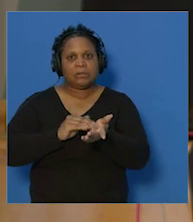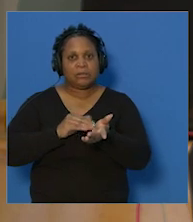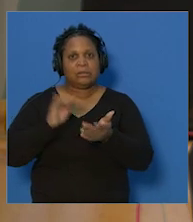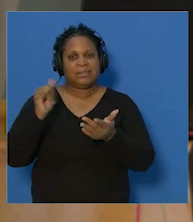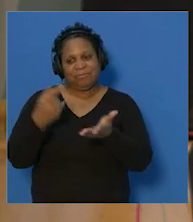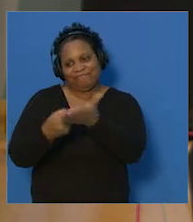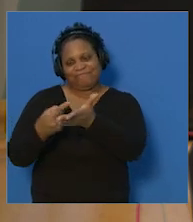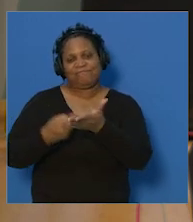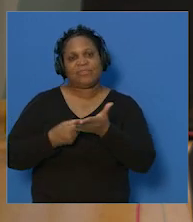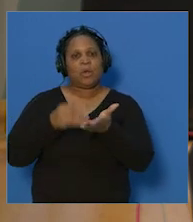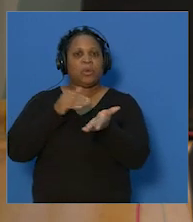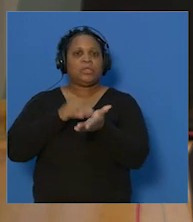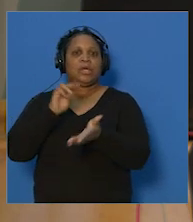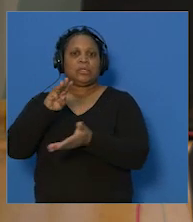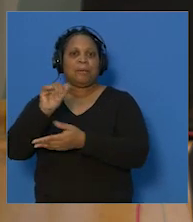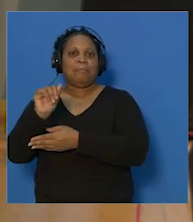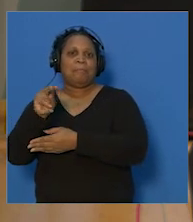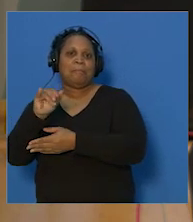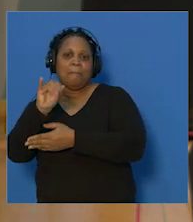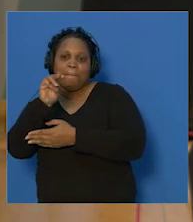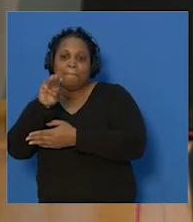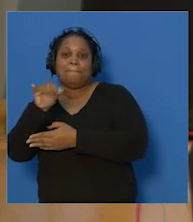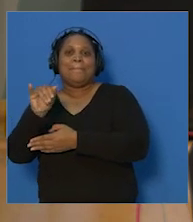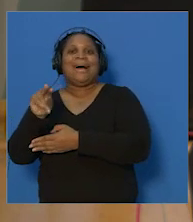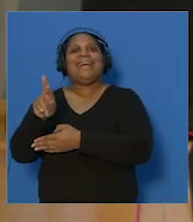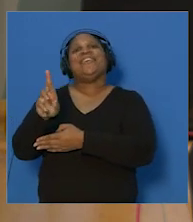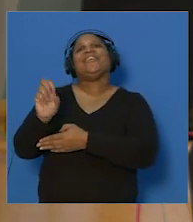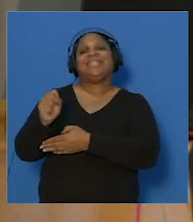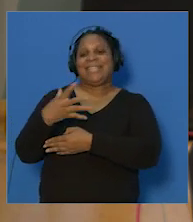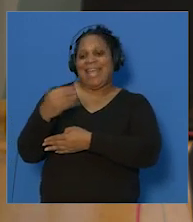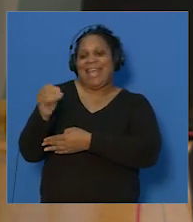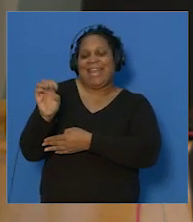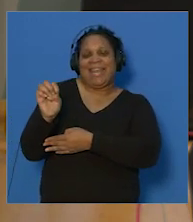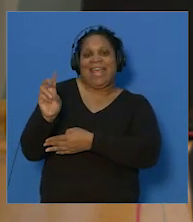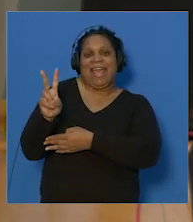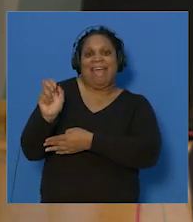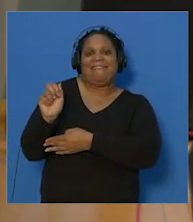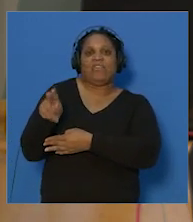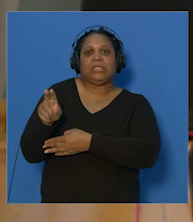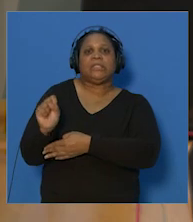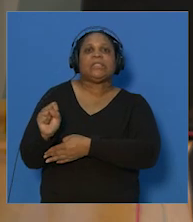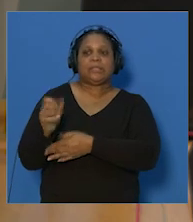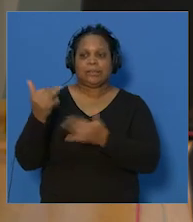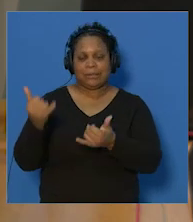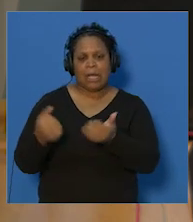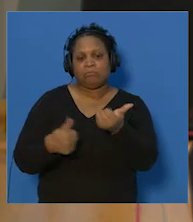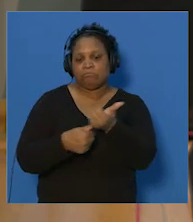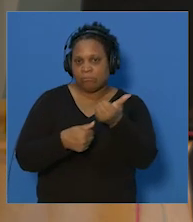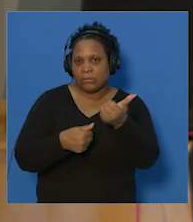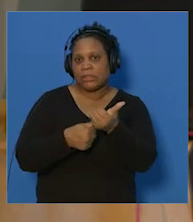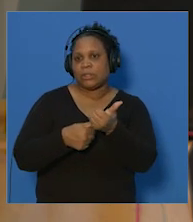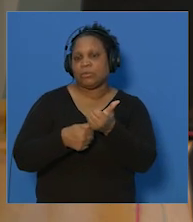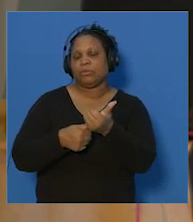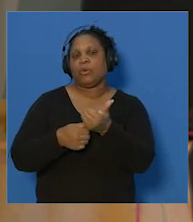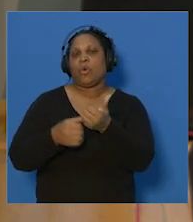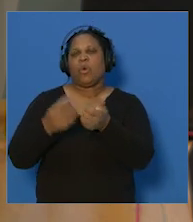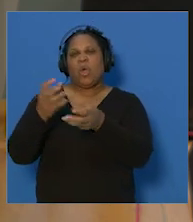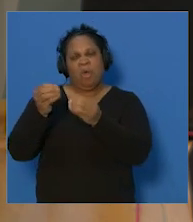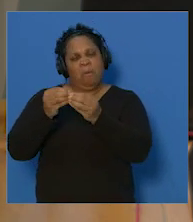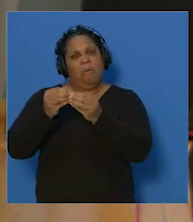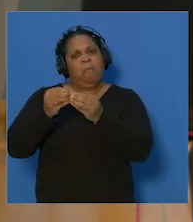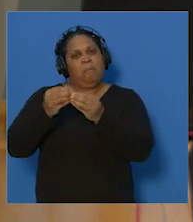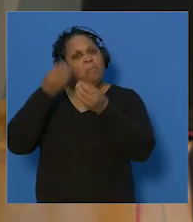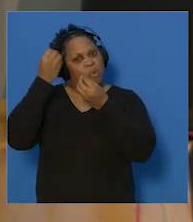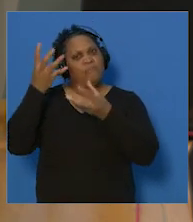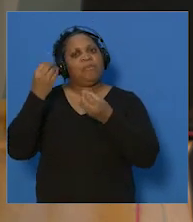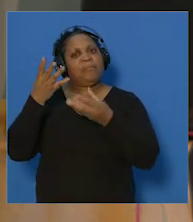Dr. Miners and Aaron Evans to assist us with respect to getting more information